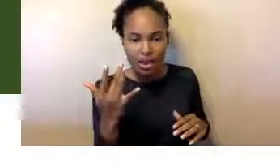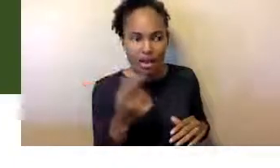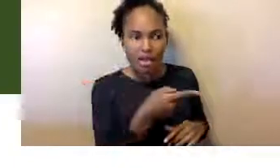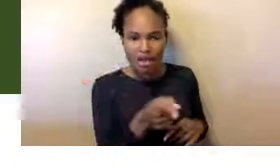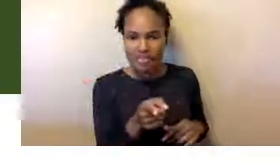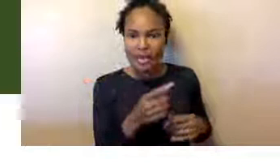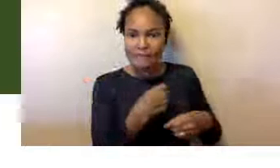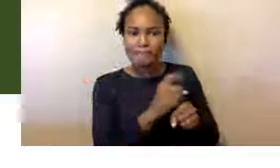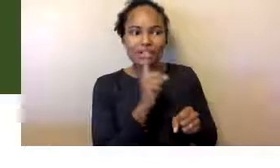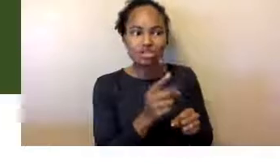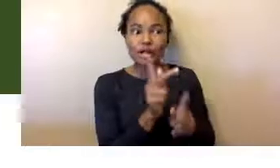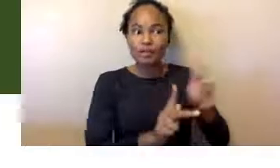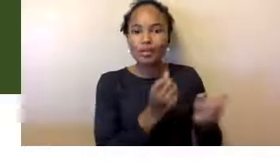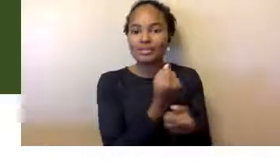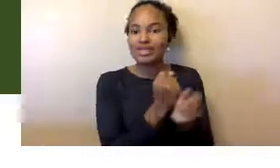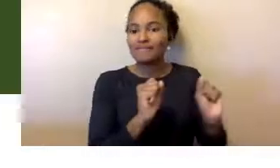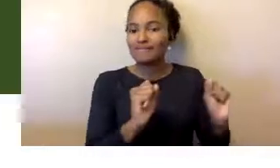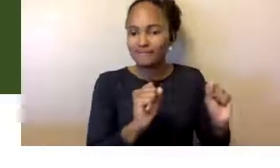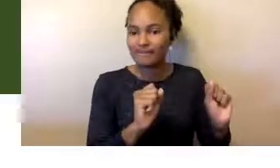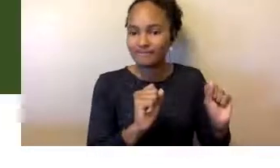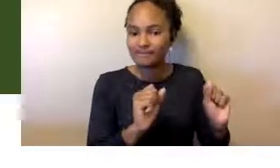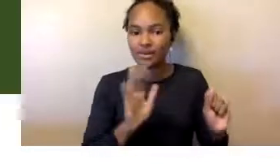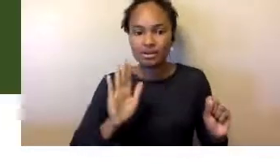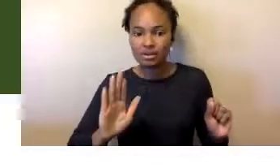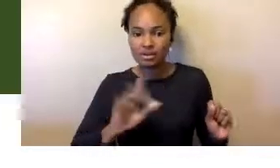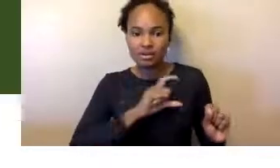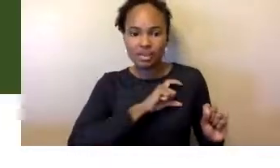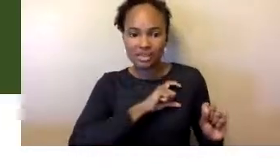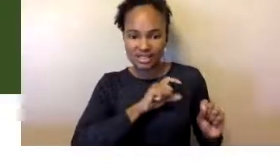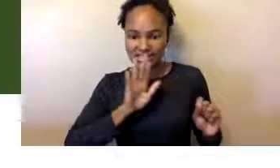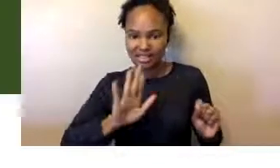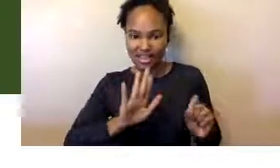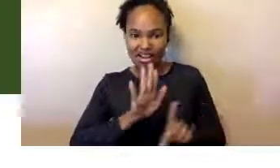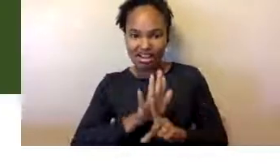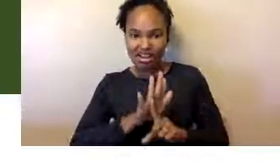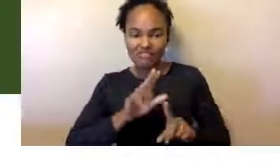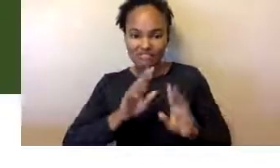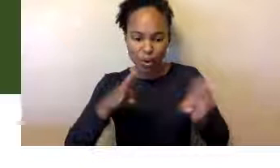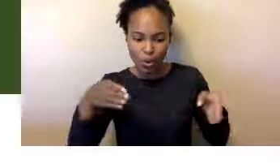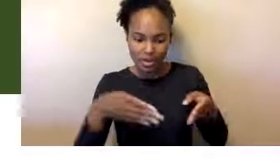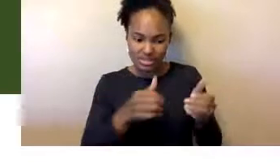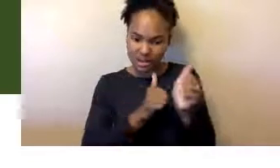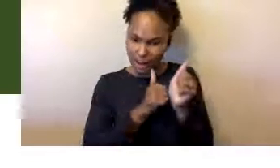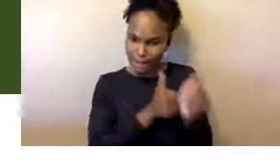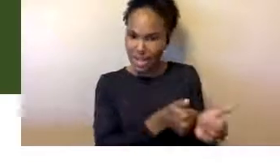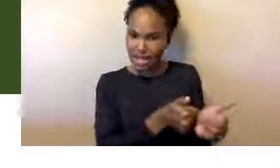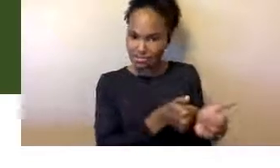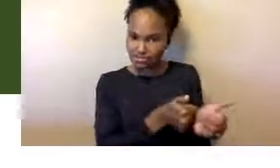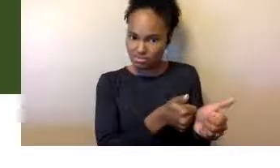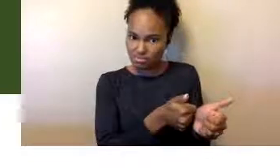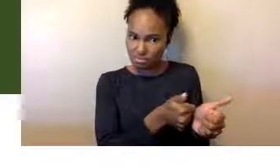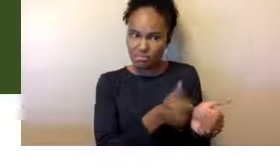everyone is safe. So their main focus often is on compliance and complying with police